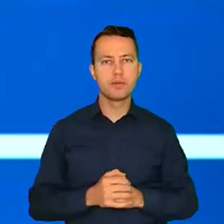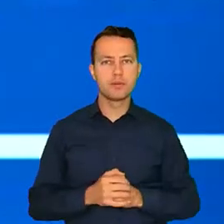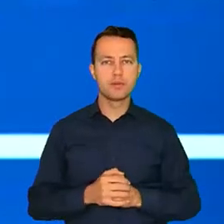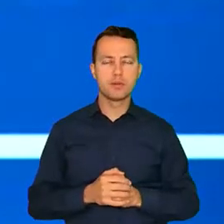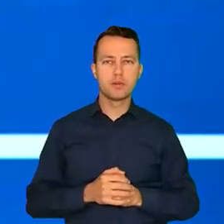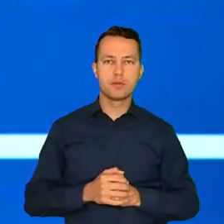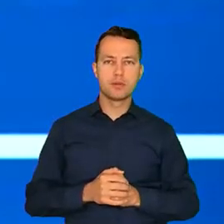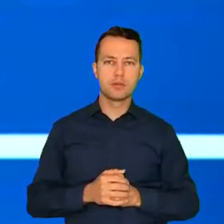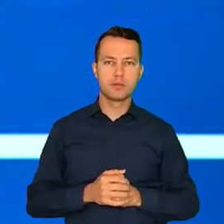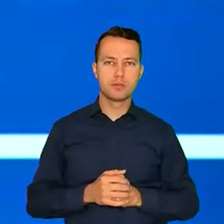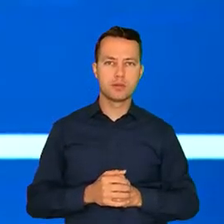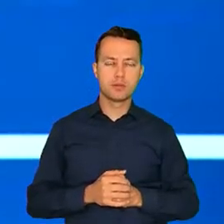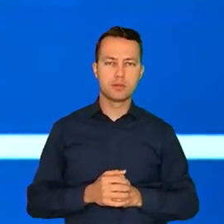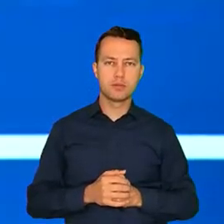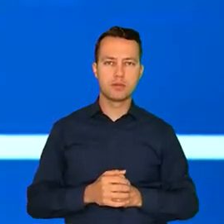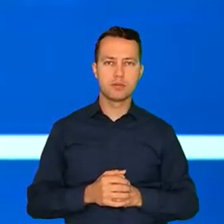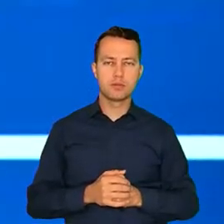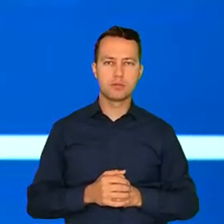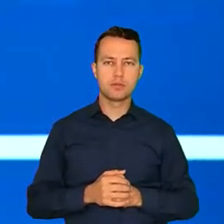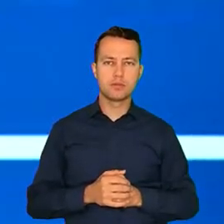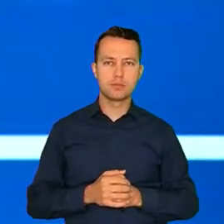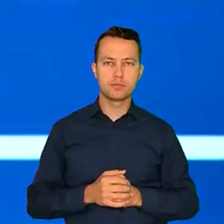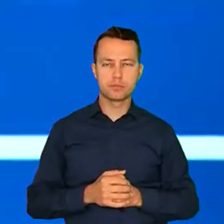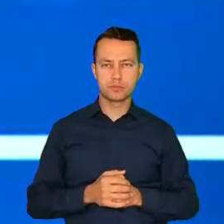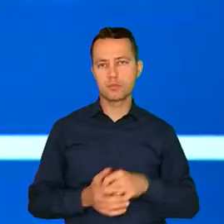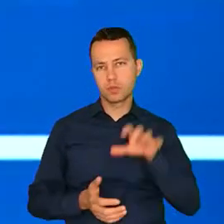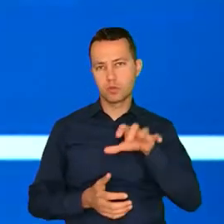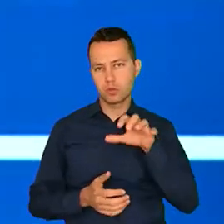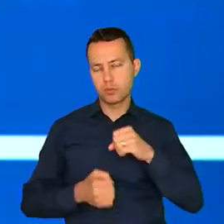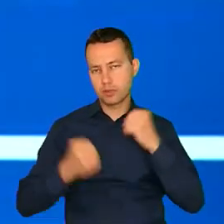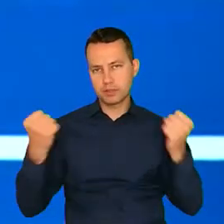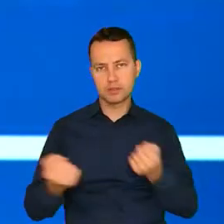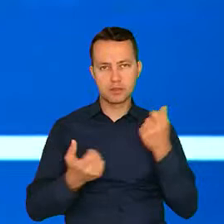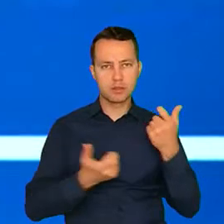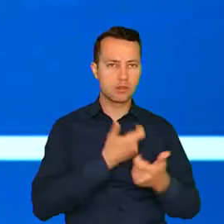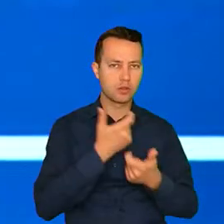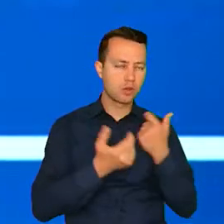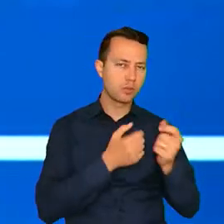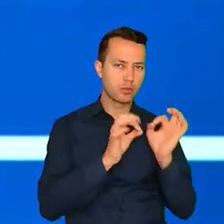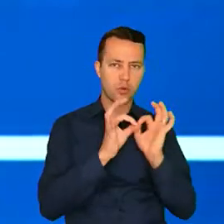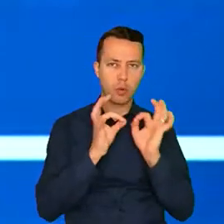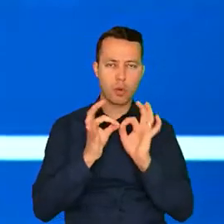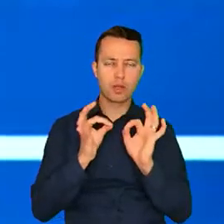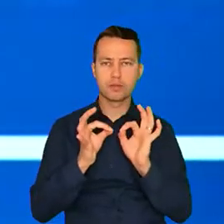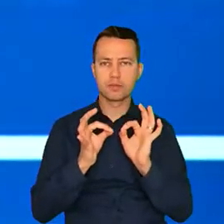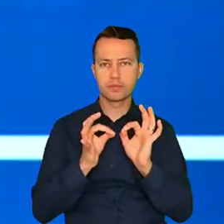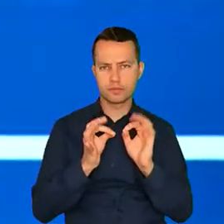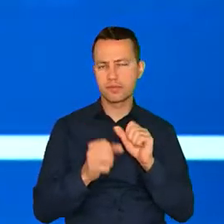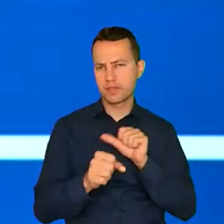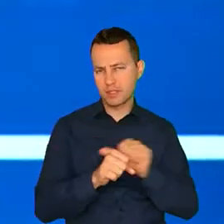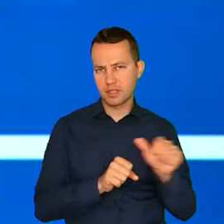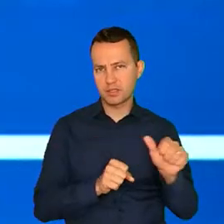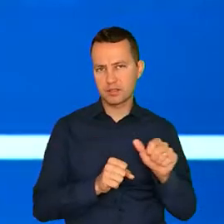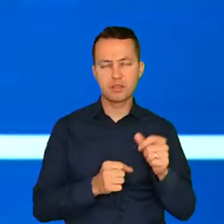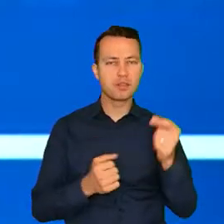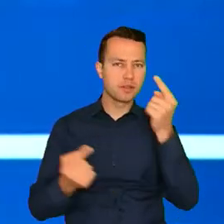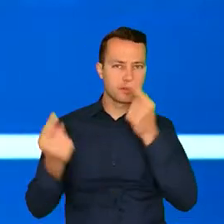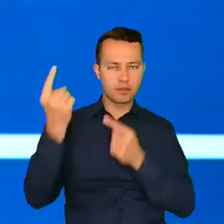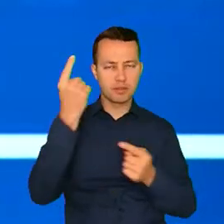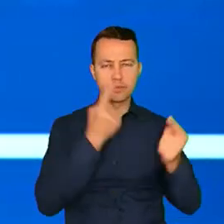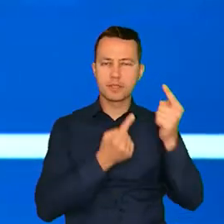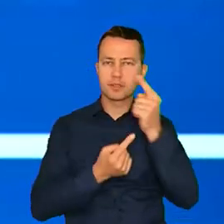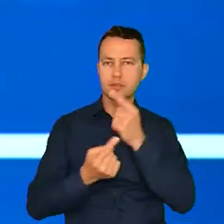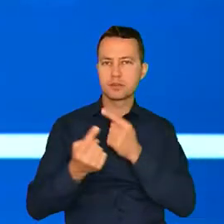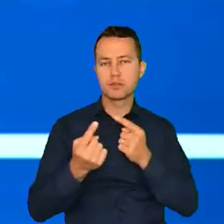relating to the due diligence are becoming more frequent,